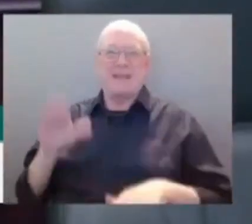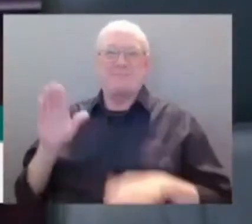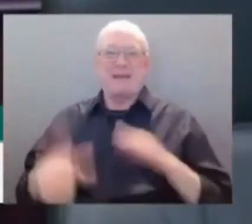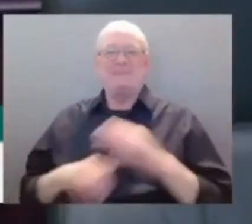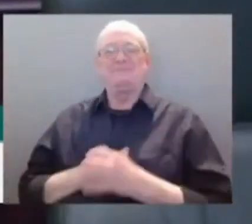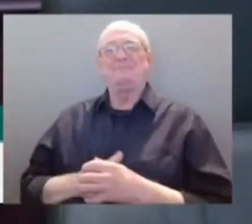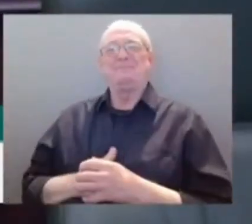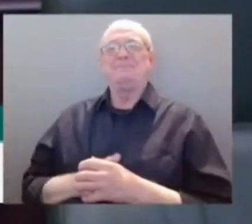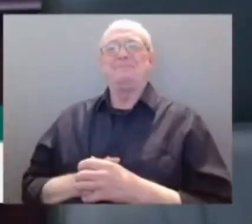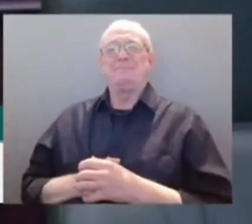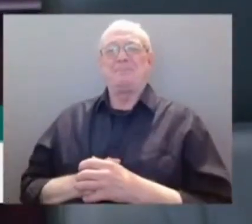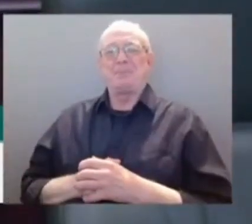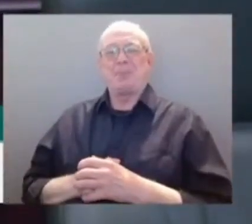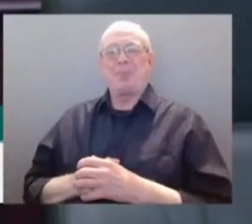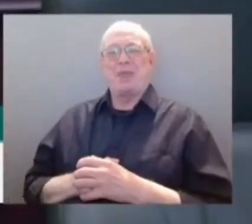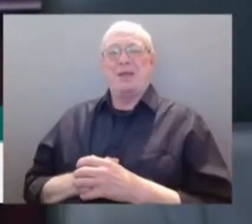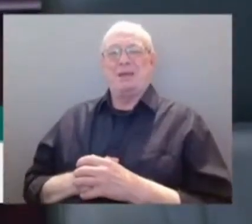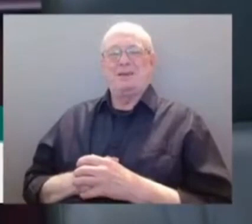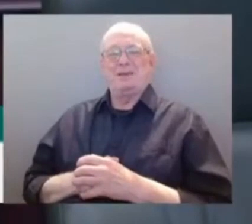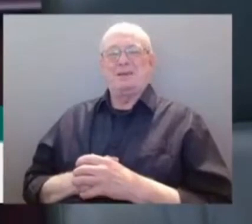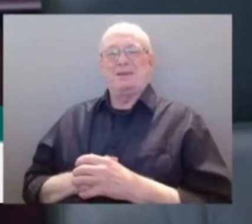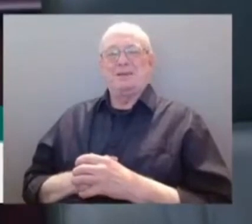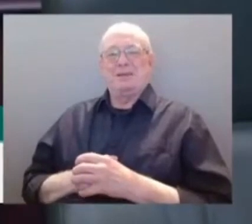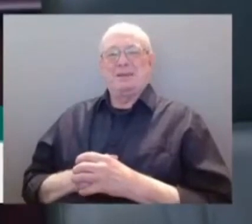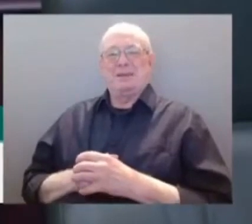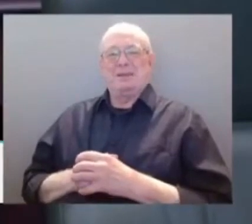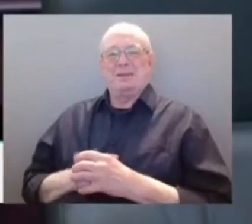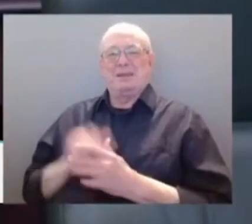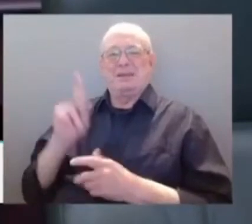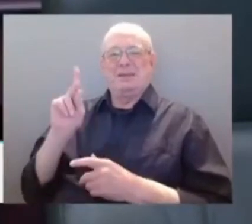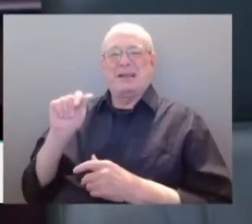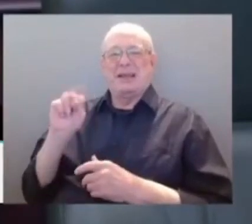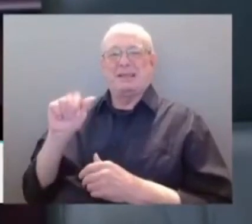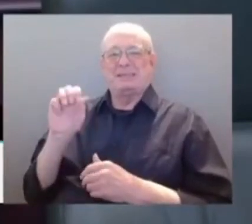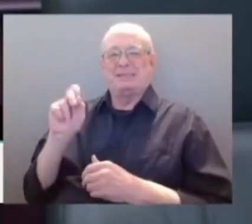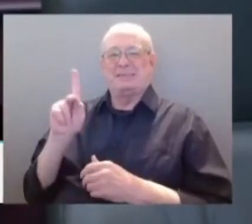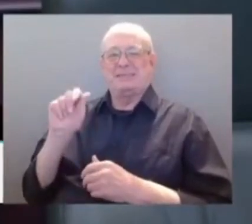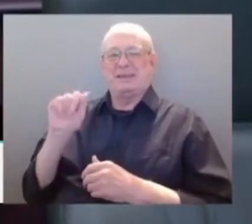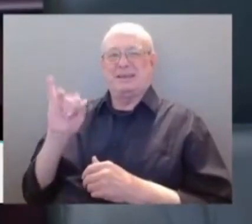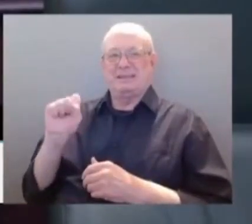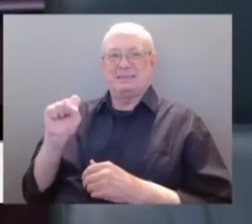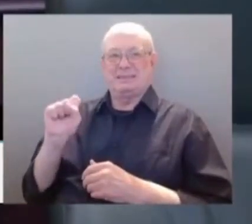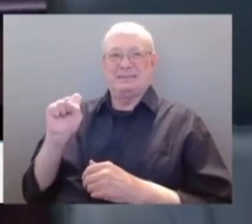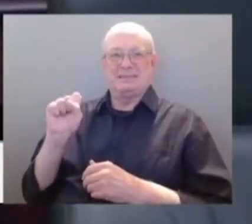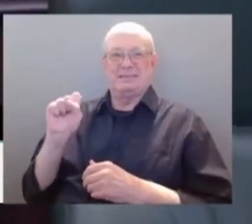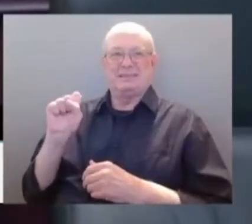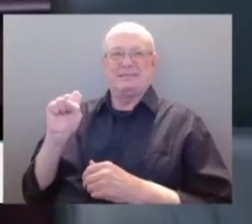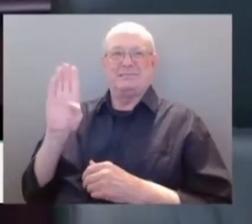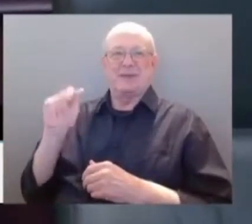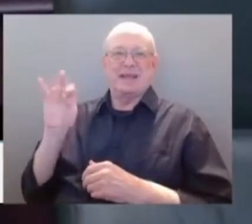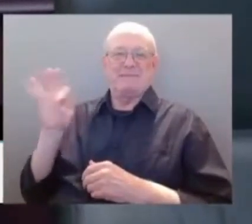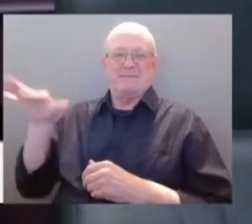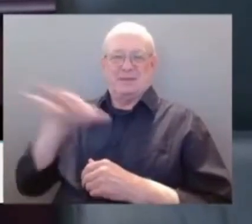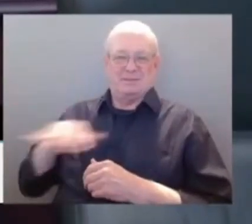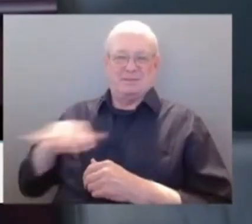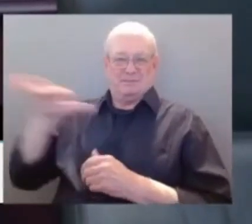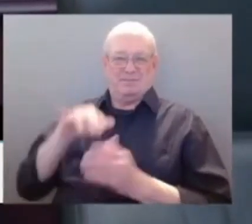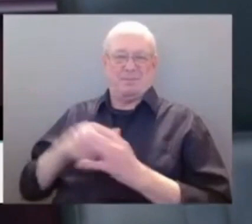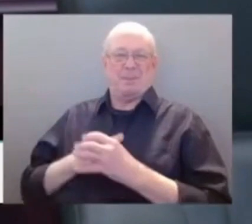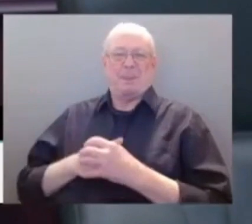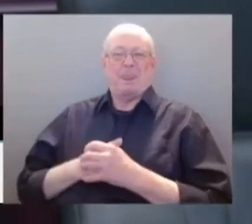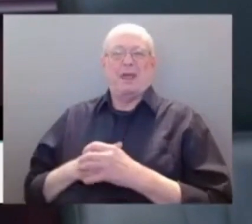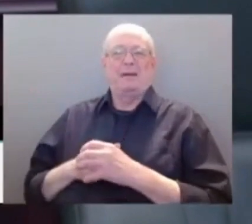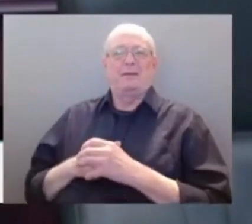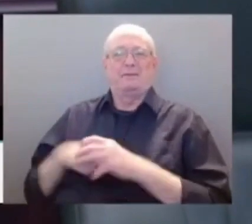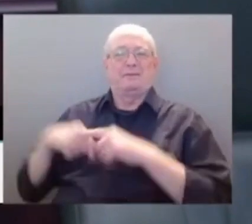thinking about water a lot. If it's not drought, it's flood. The recent rain, while not enough to address years of drought, brings back